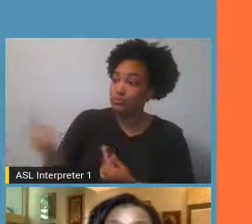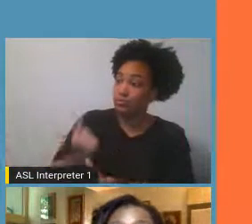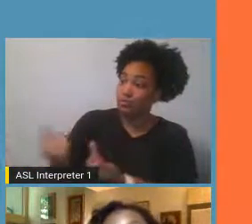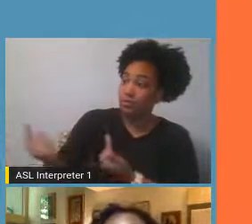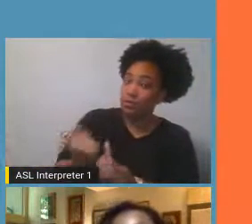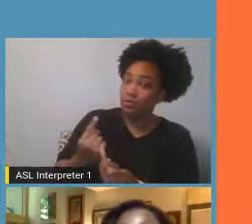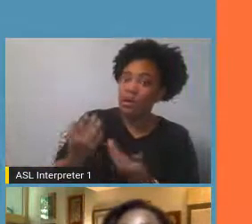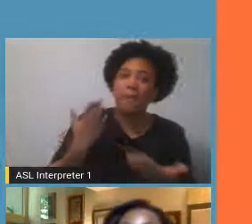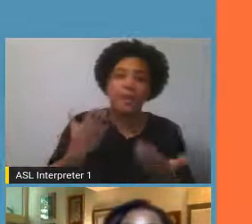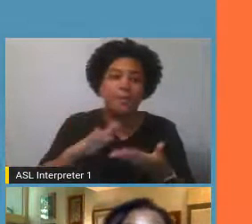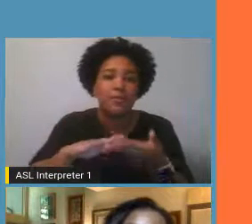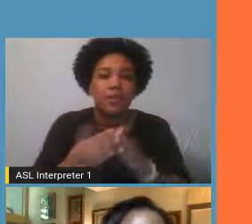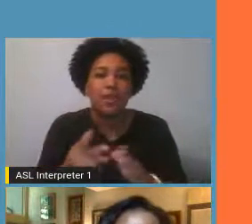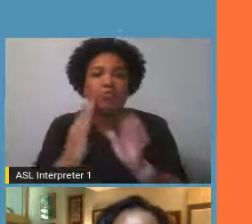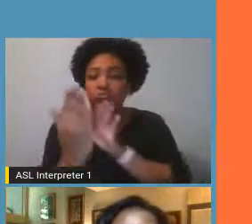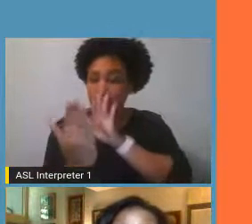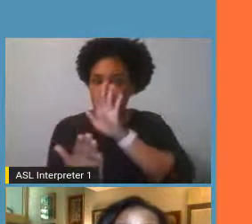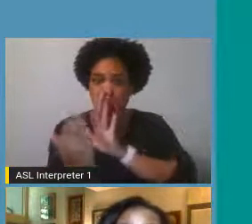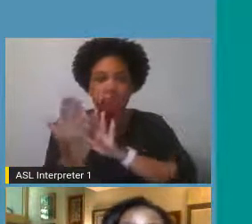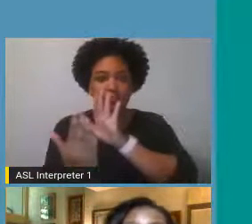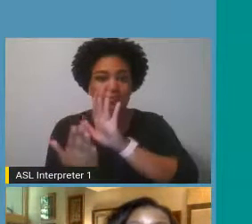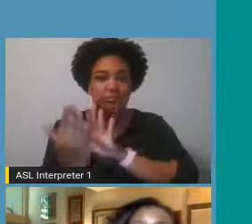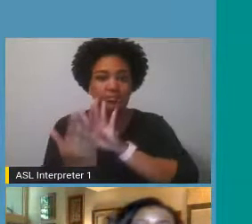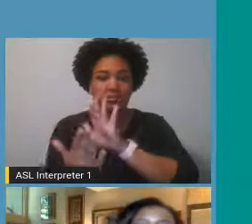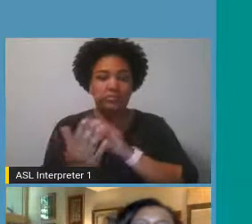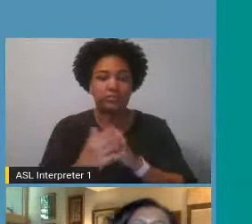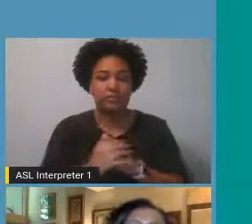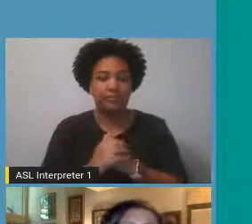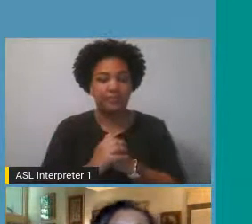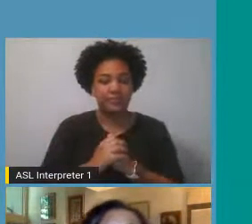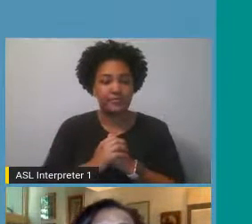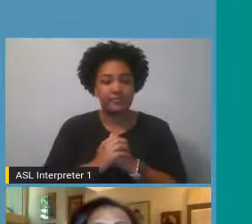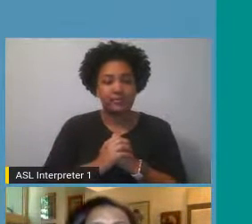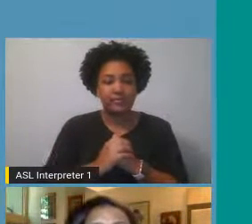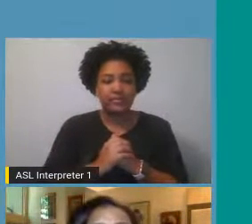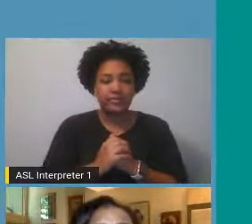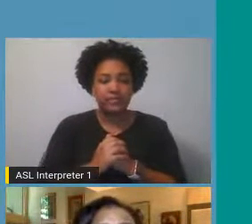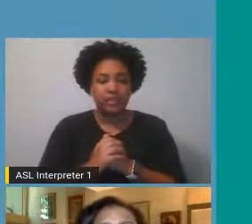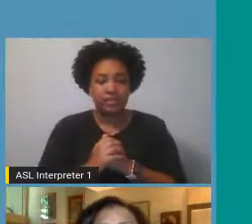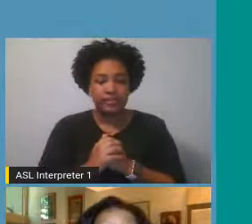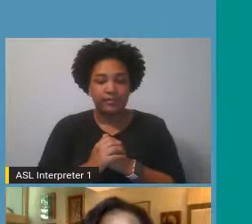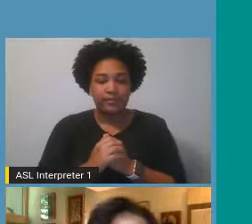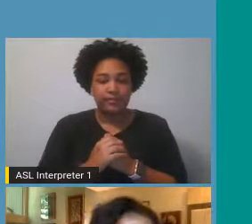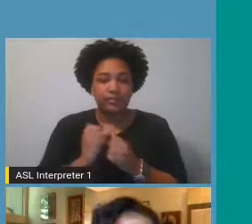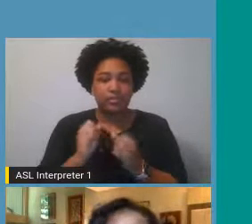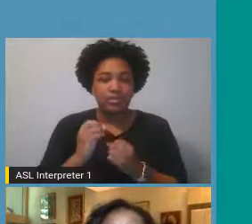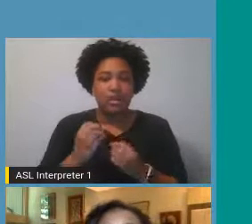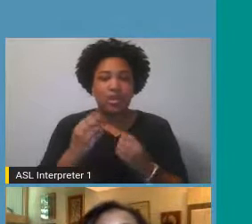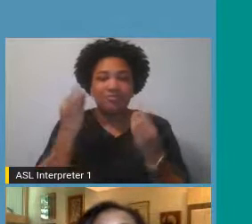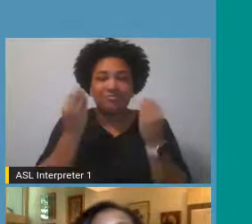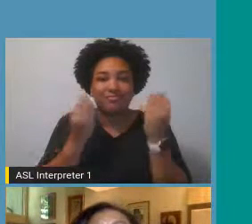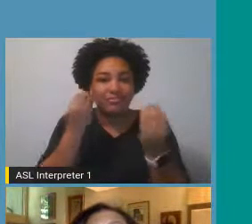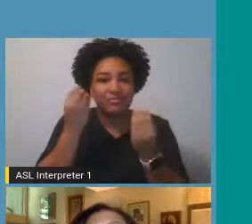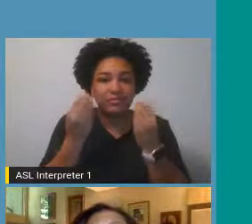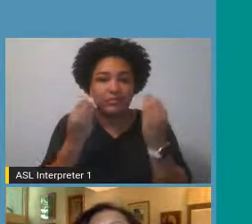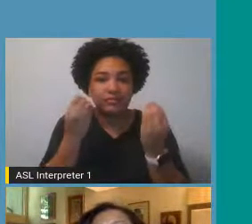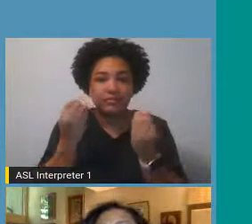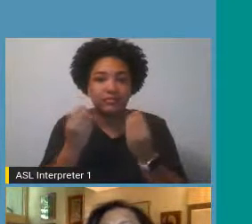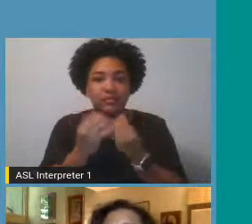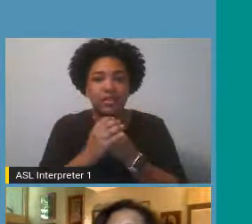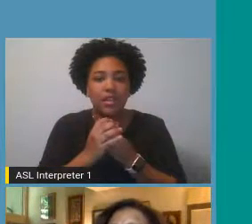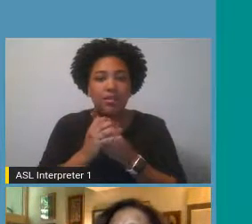as well. And so it can increase visitorship. So just to think about how these multimedia